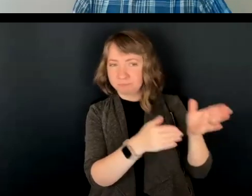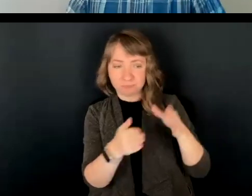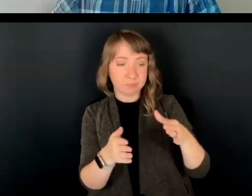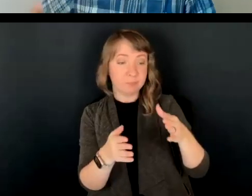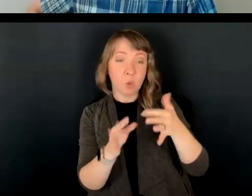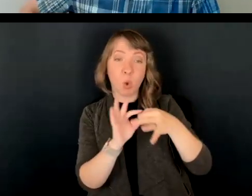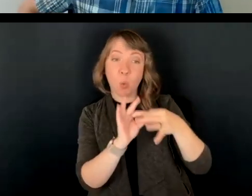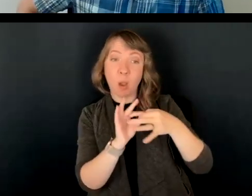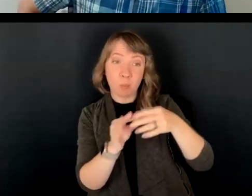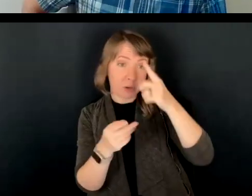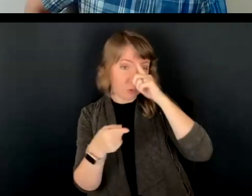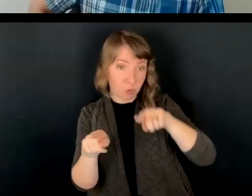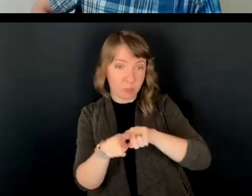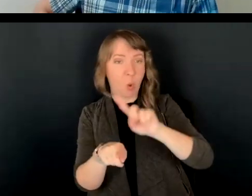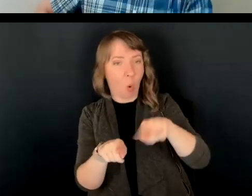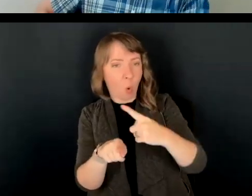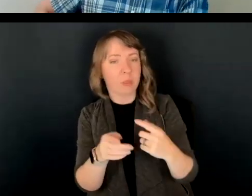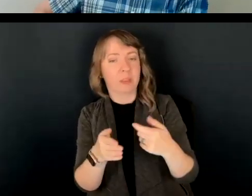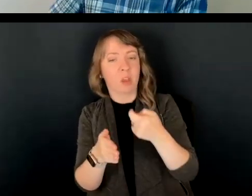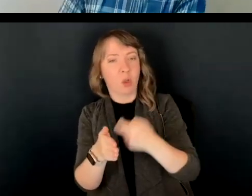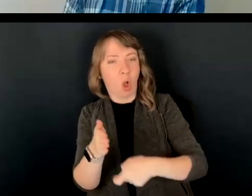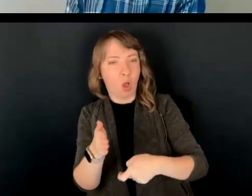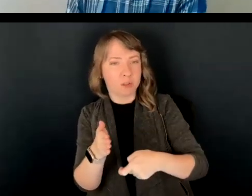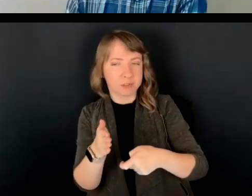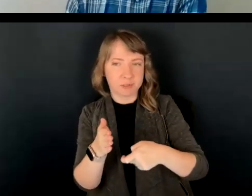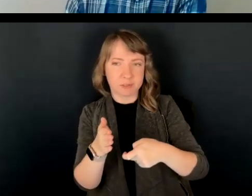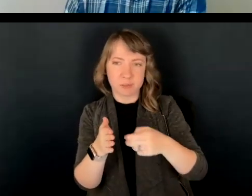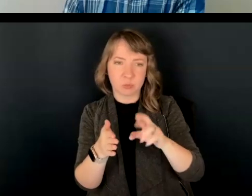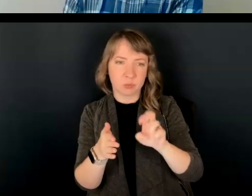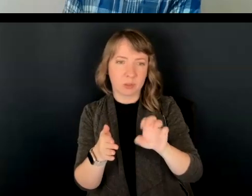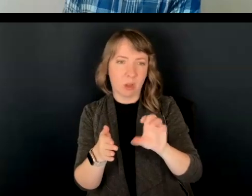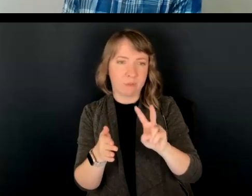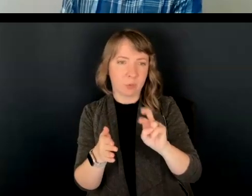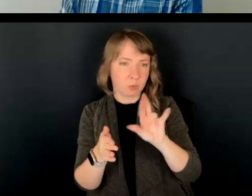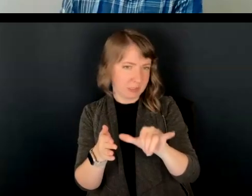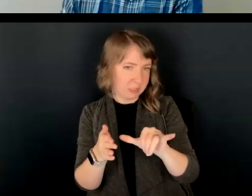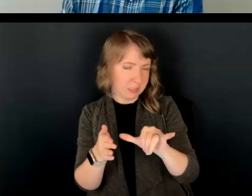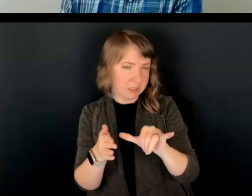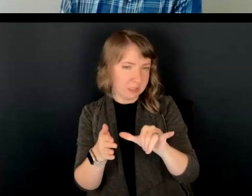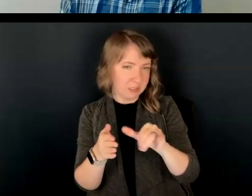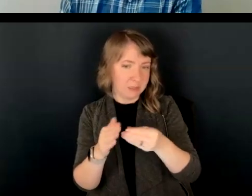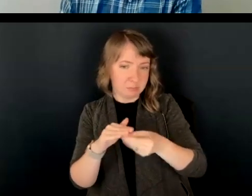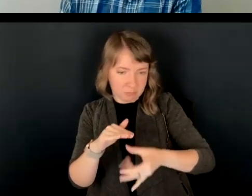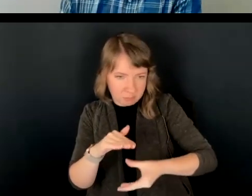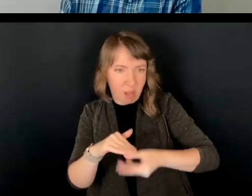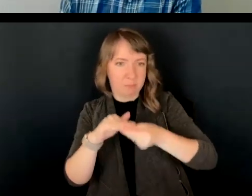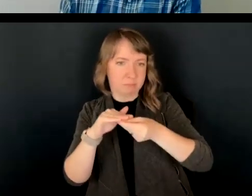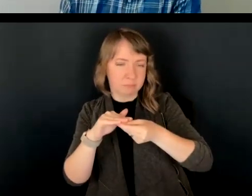and we have matching requirements. And so, yeah, just strategy kind of consideration.